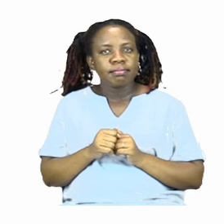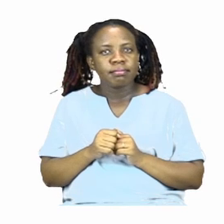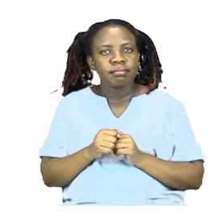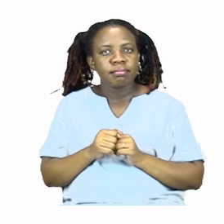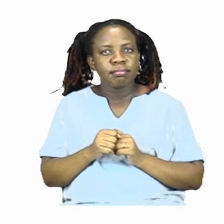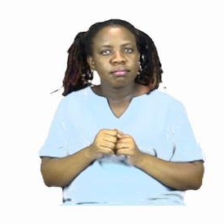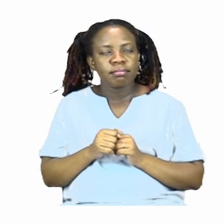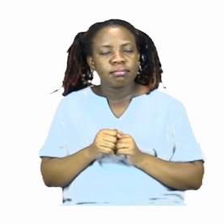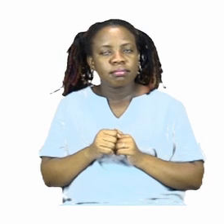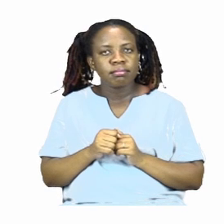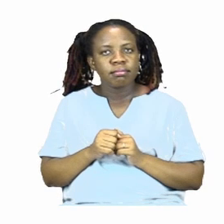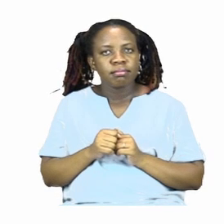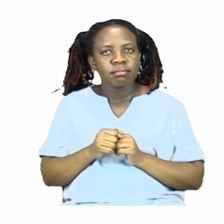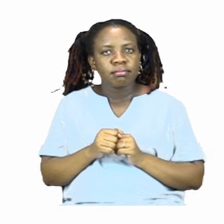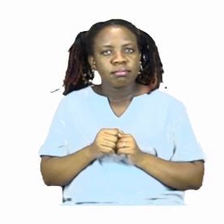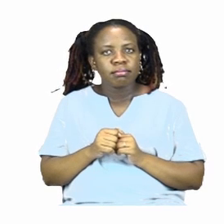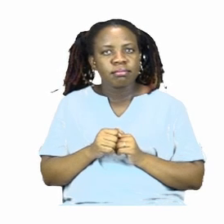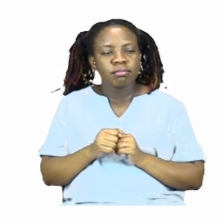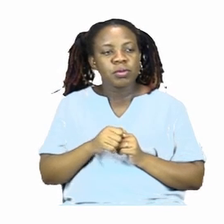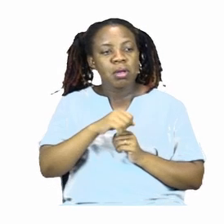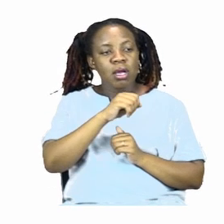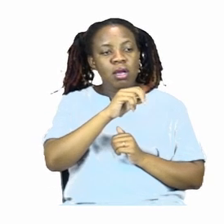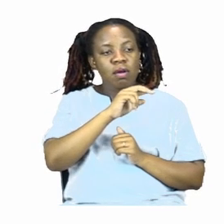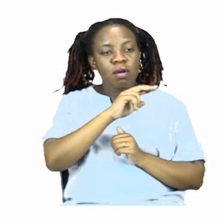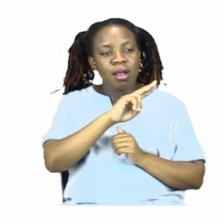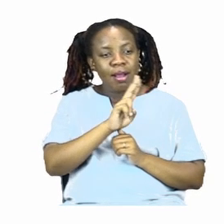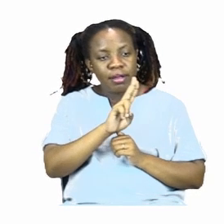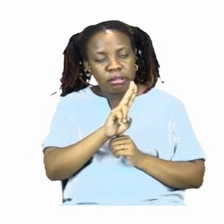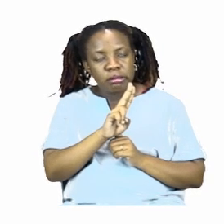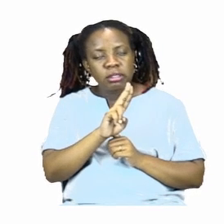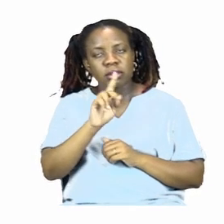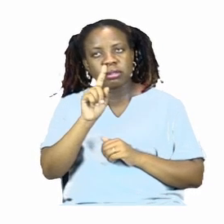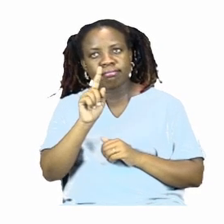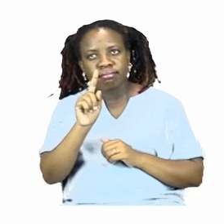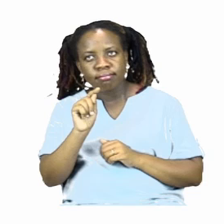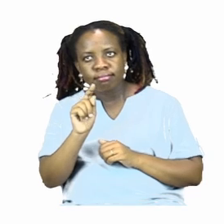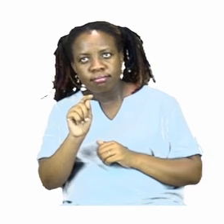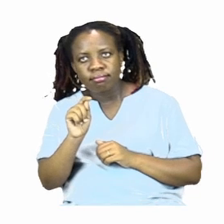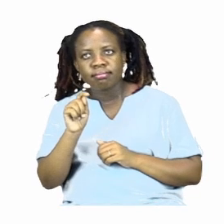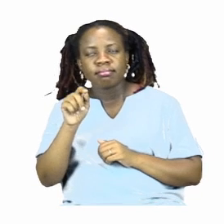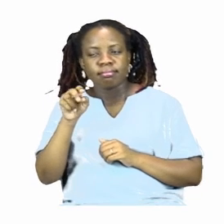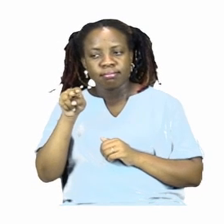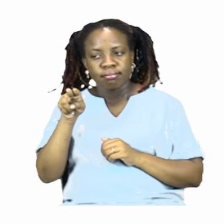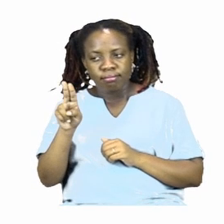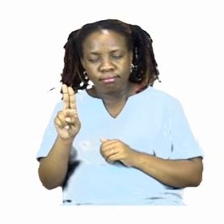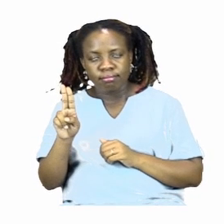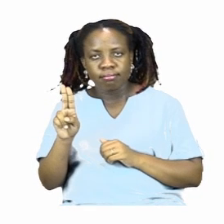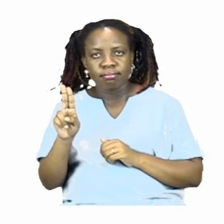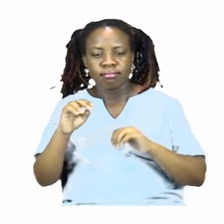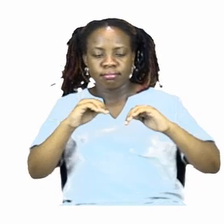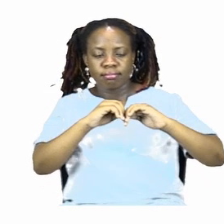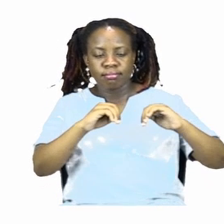we put down the hundreds and the tens and the units of that